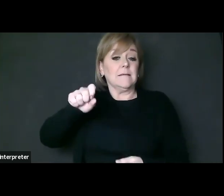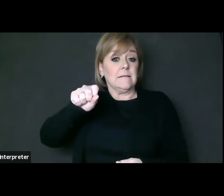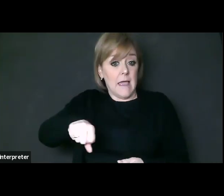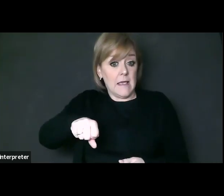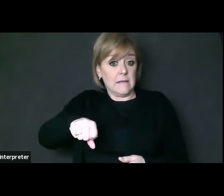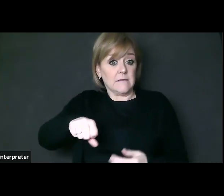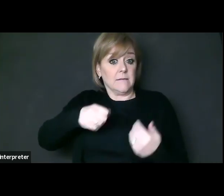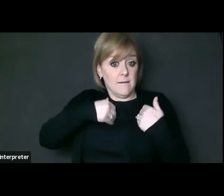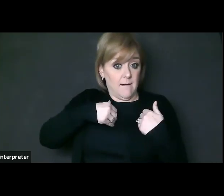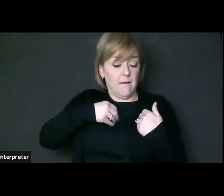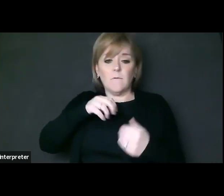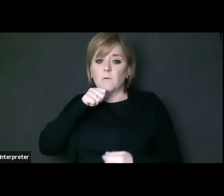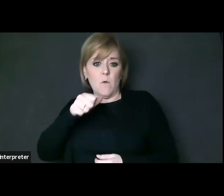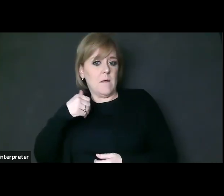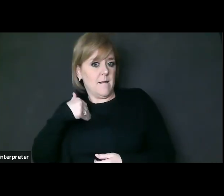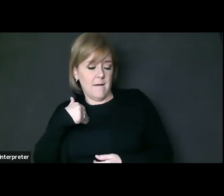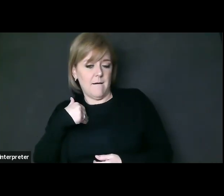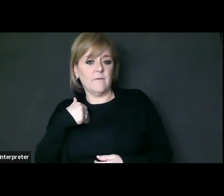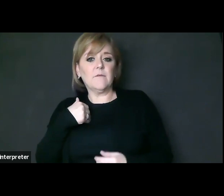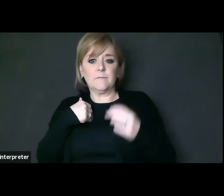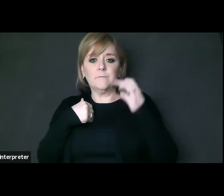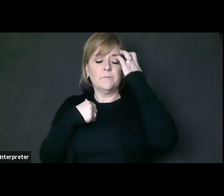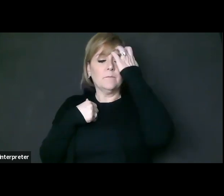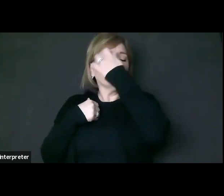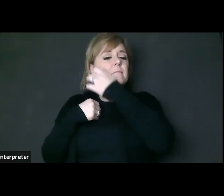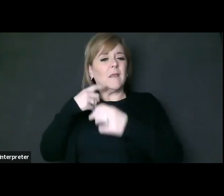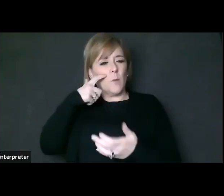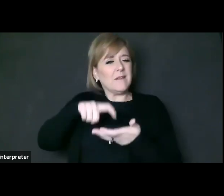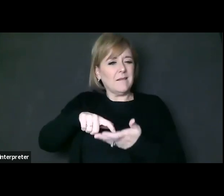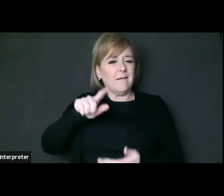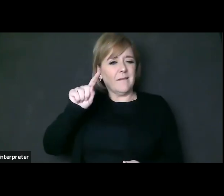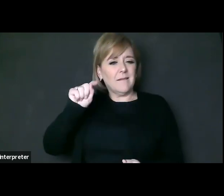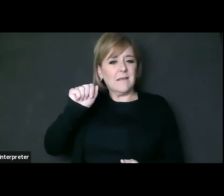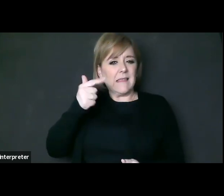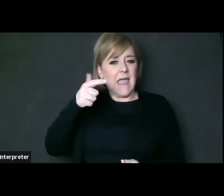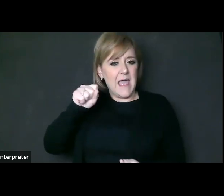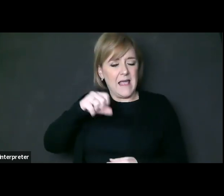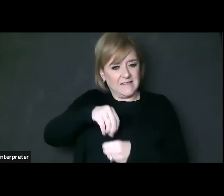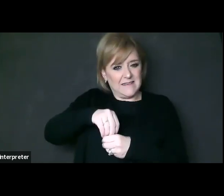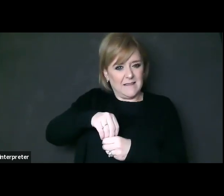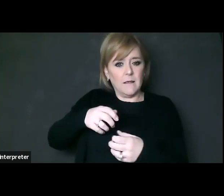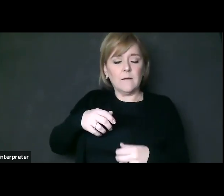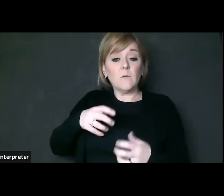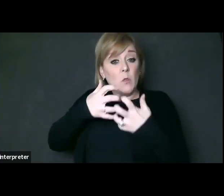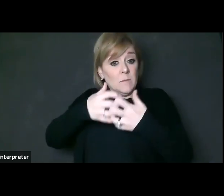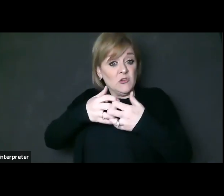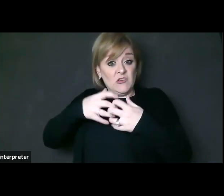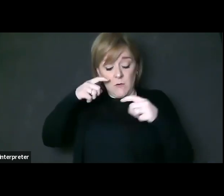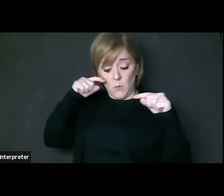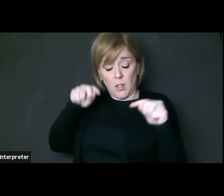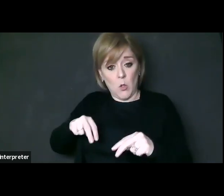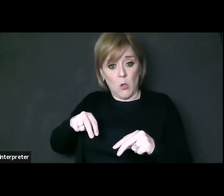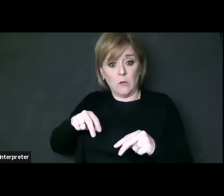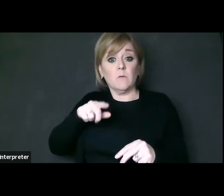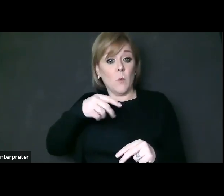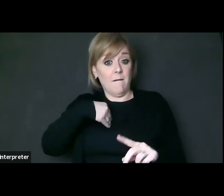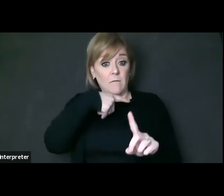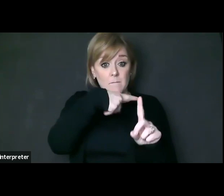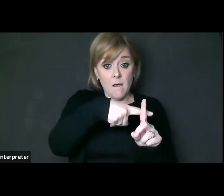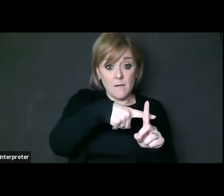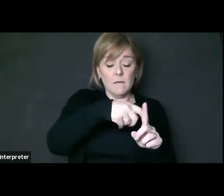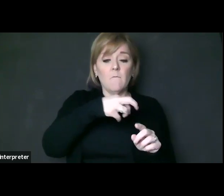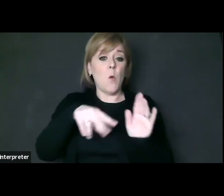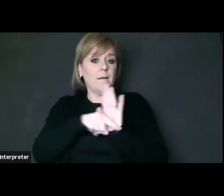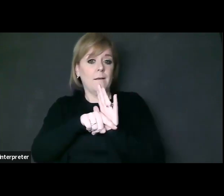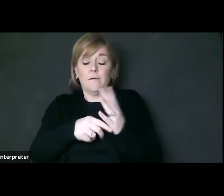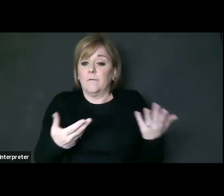little light bulbs or tags, we call them. So the machine can say whether or not you have it or you don't have it. So this test is